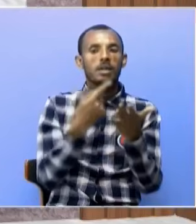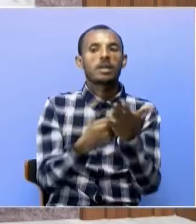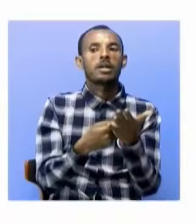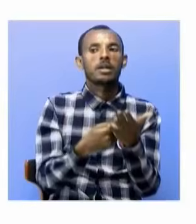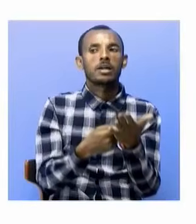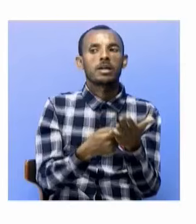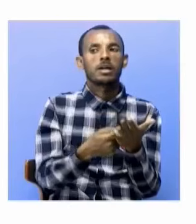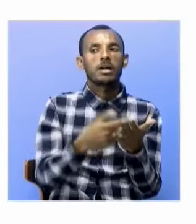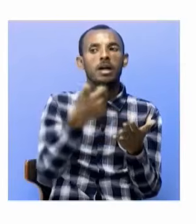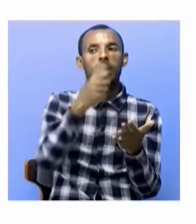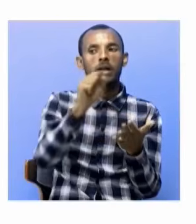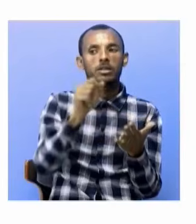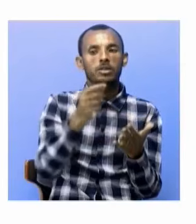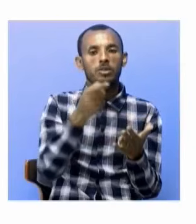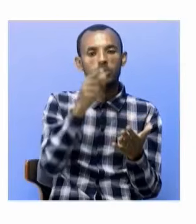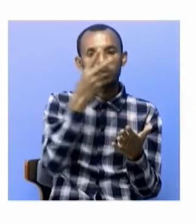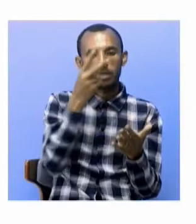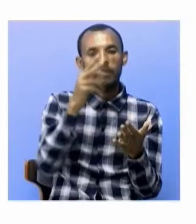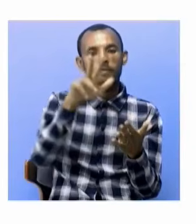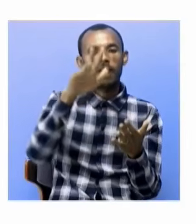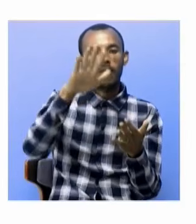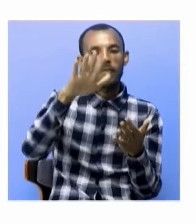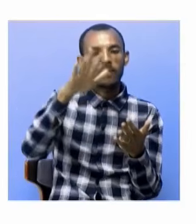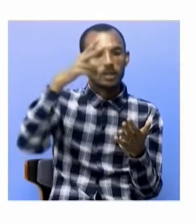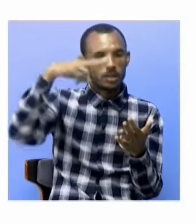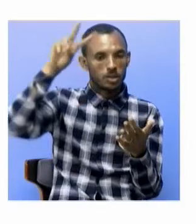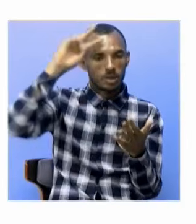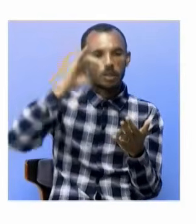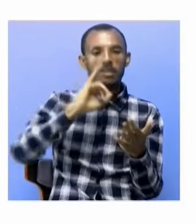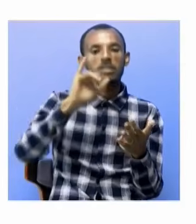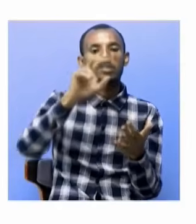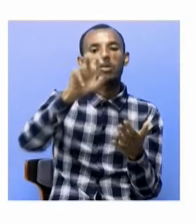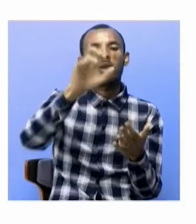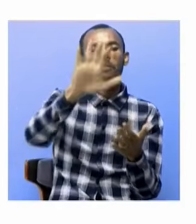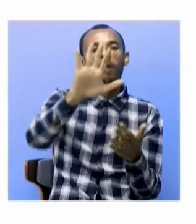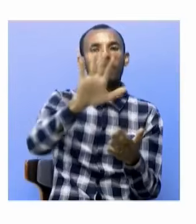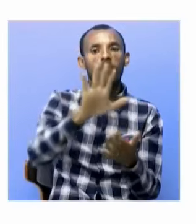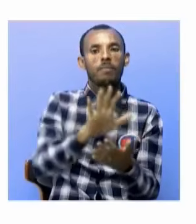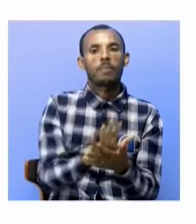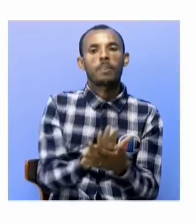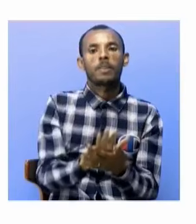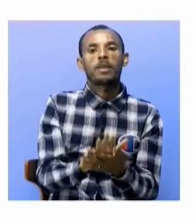as you can see, 5 square is 25,